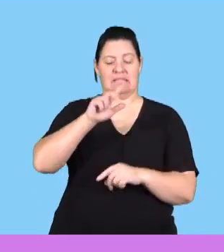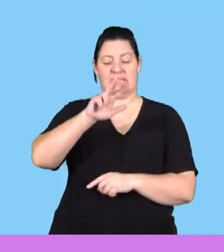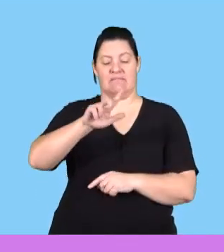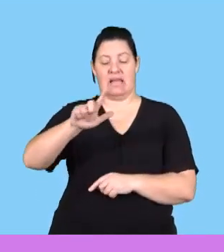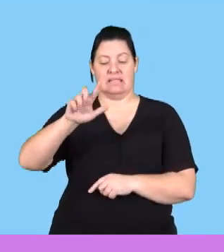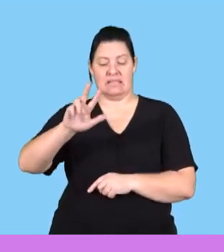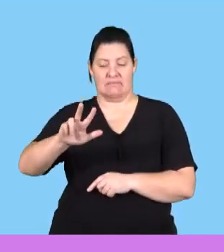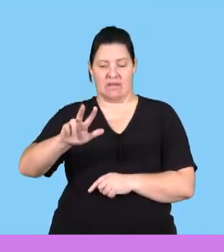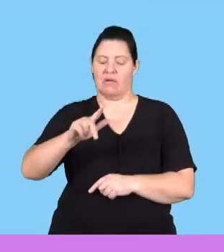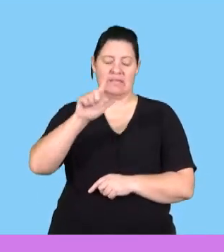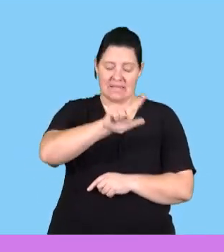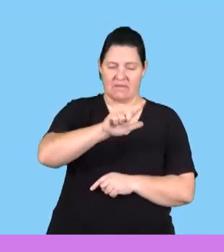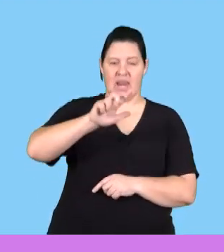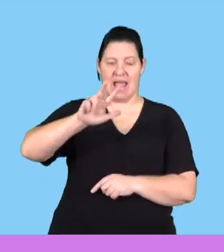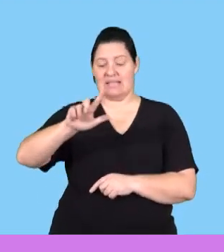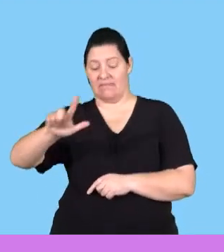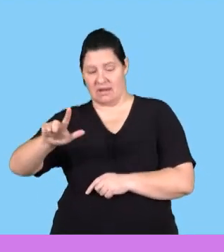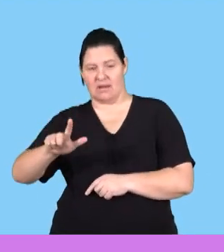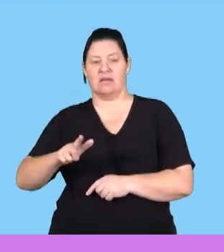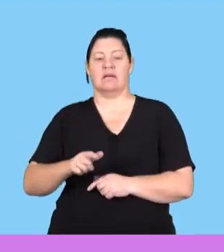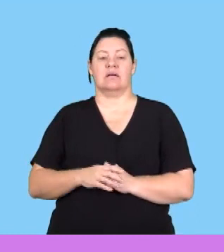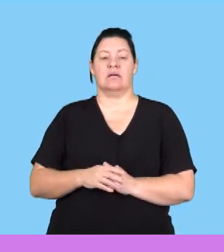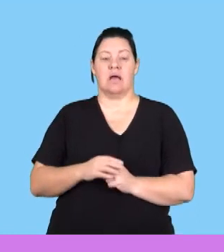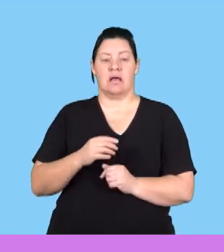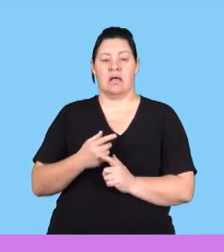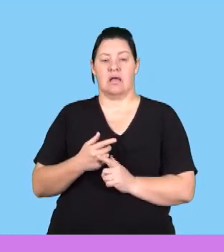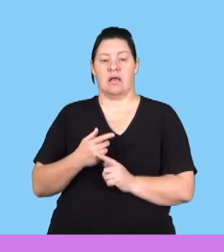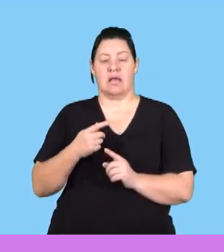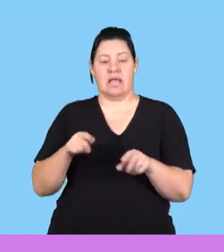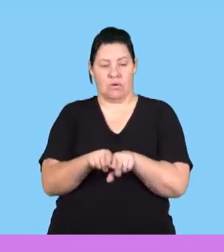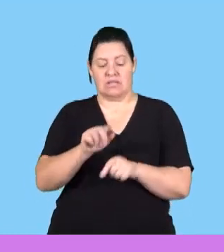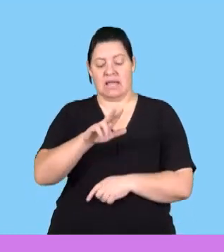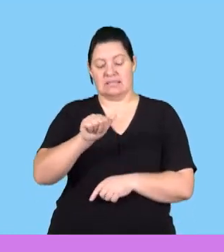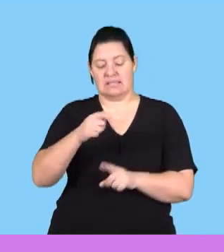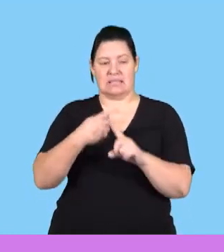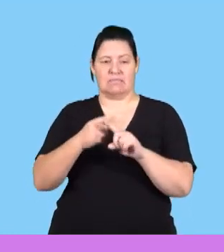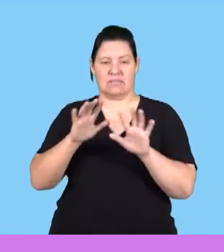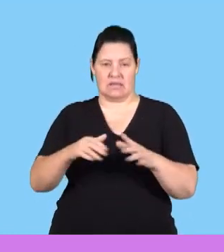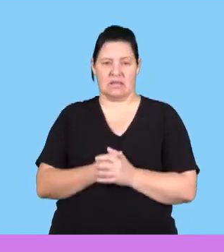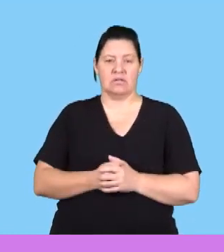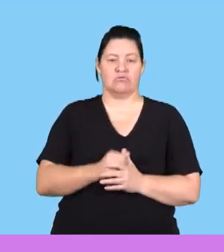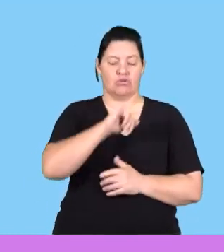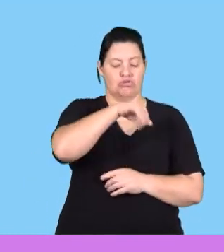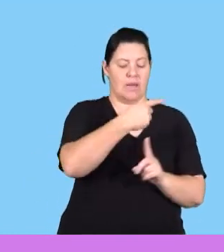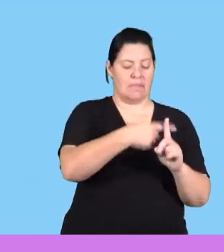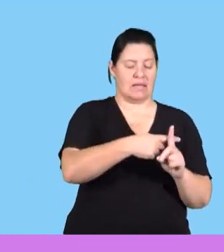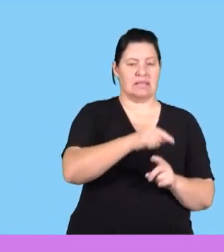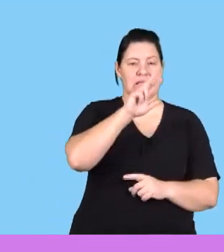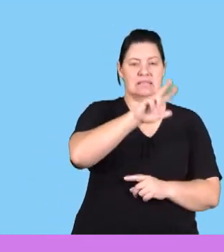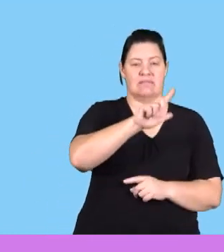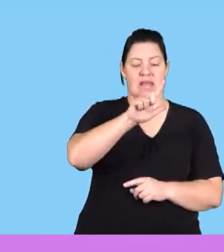J plus 787 must be equals to 86 times 10. So basically I'm saying J